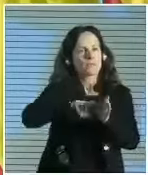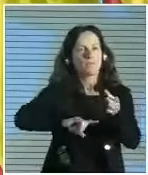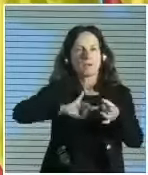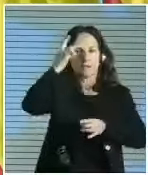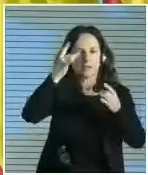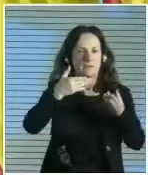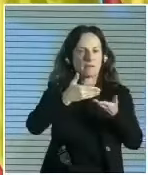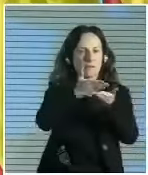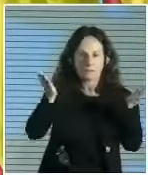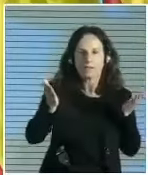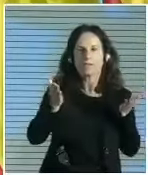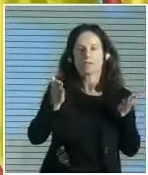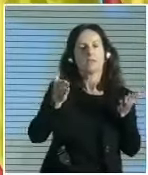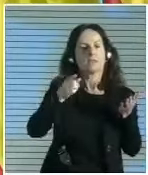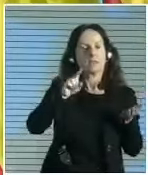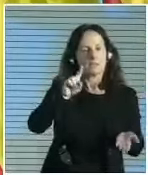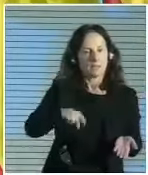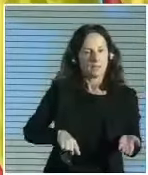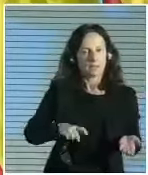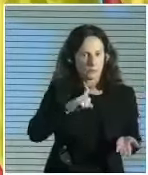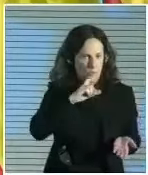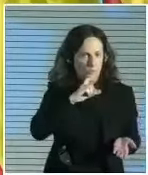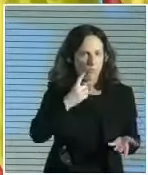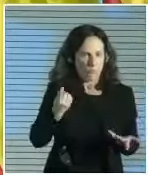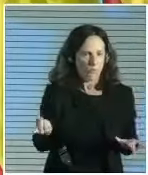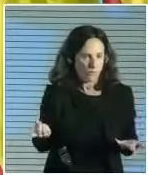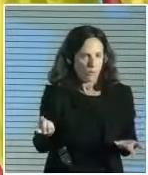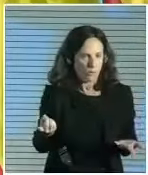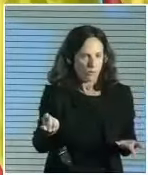example. But to ensure a green transition,